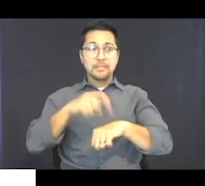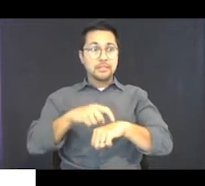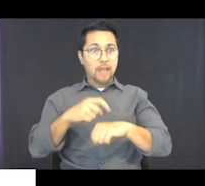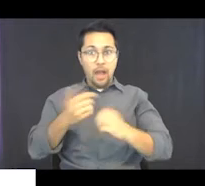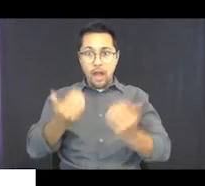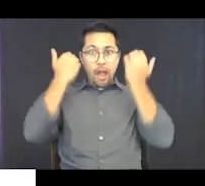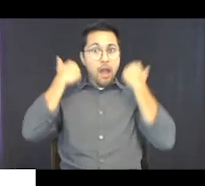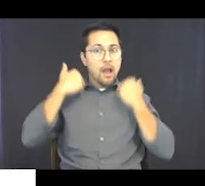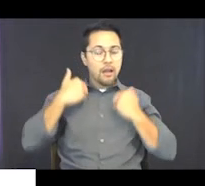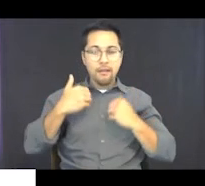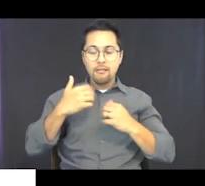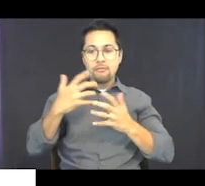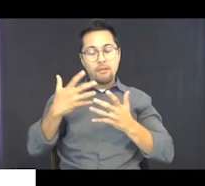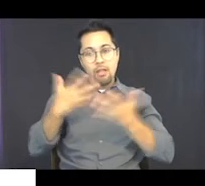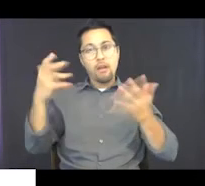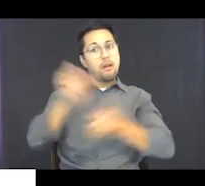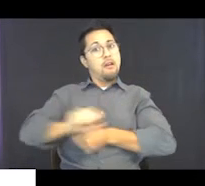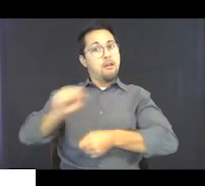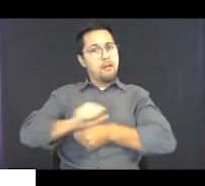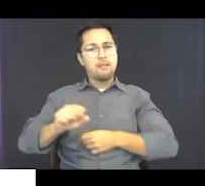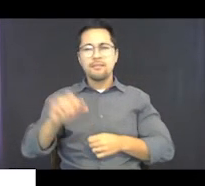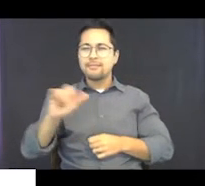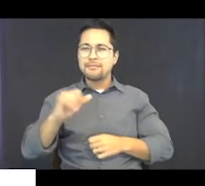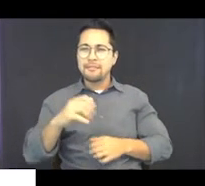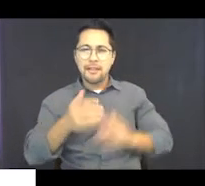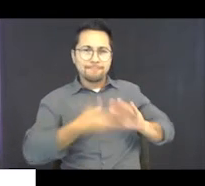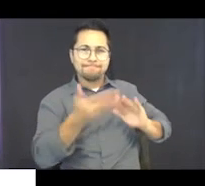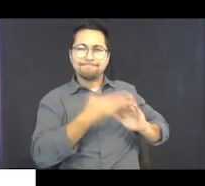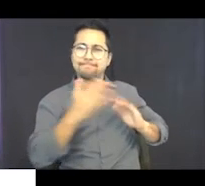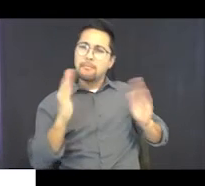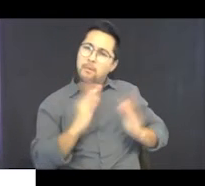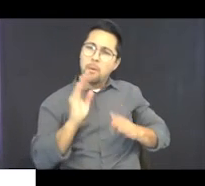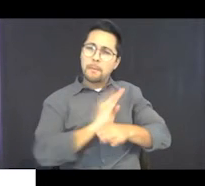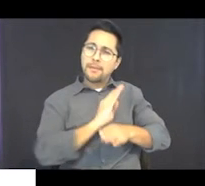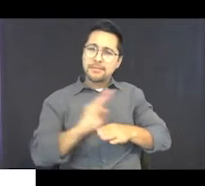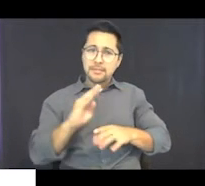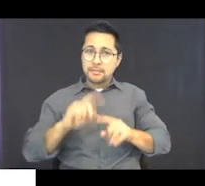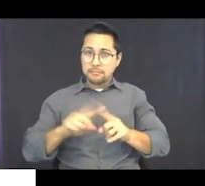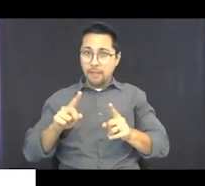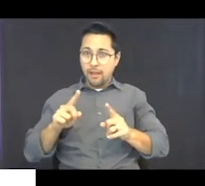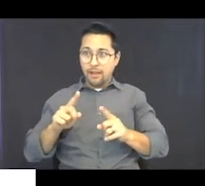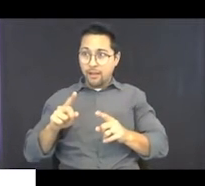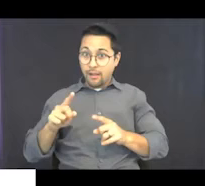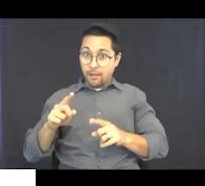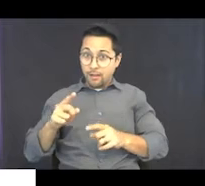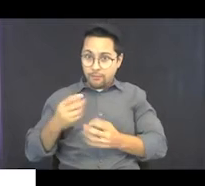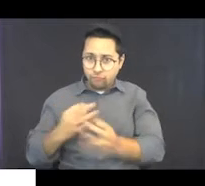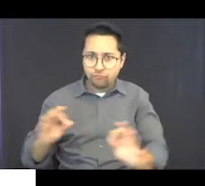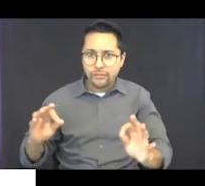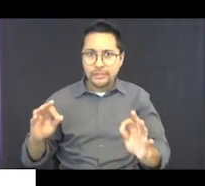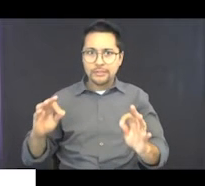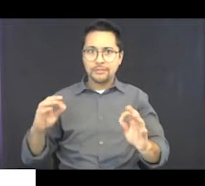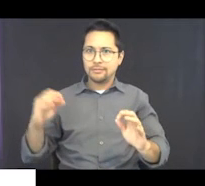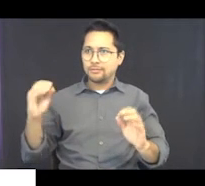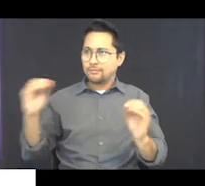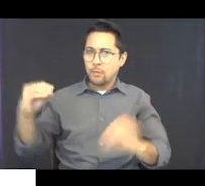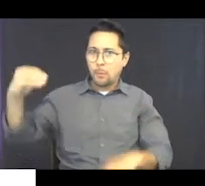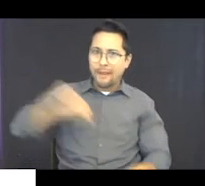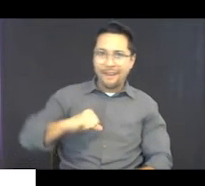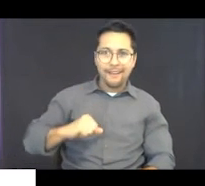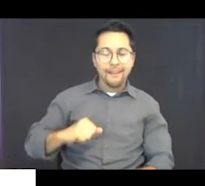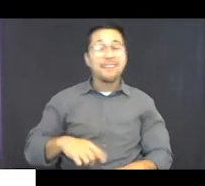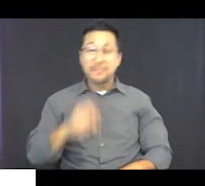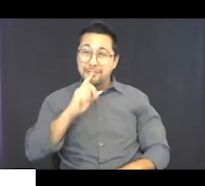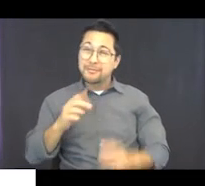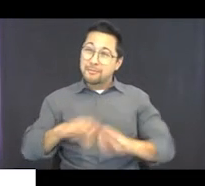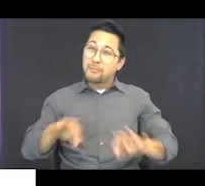work. It's like running a small business but not getting paid for it. In fact, a crucial part of enrollment is